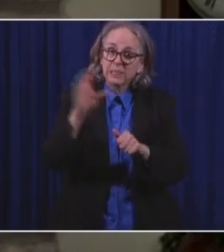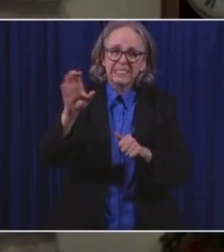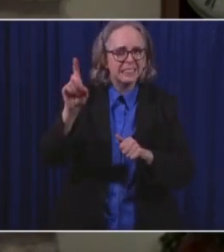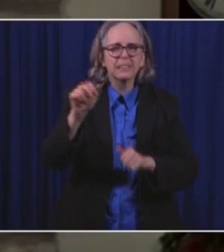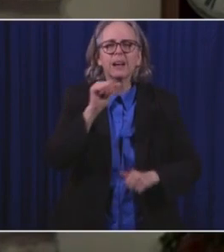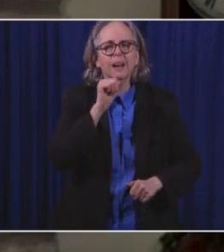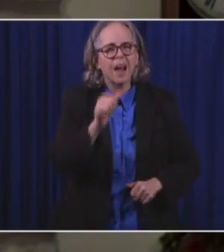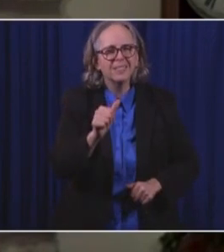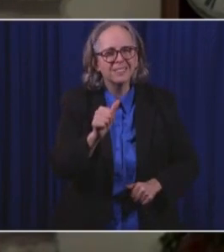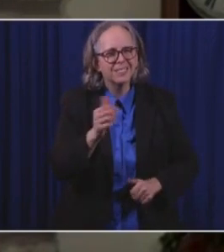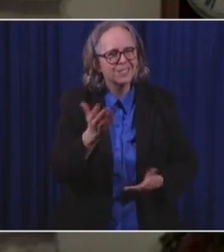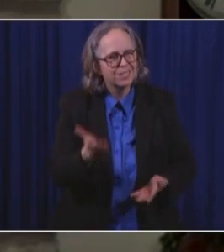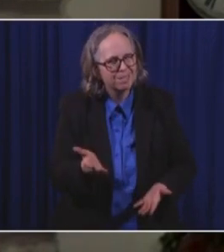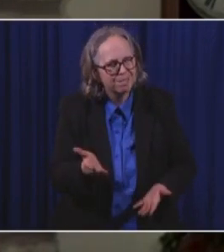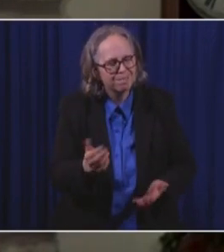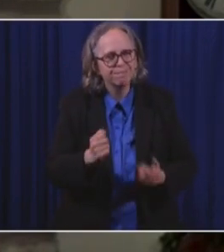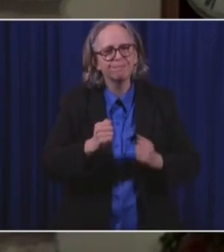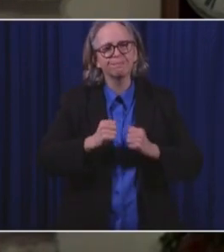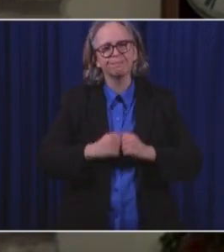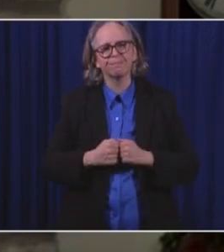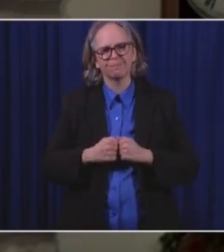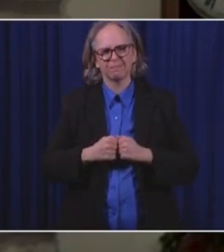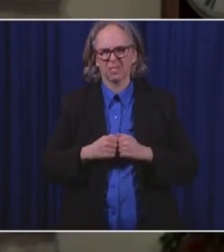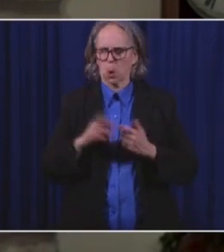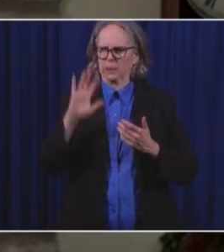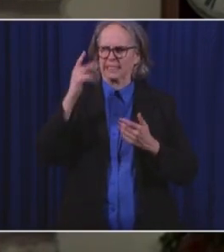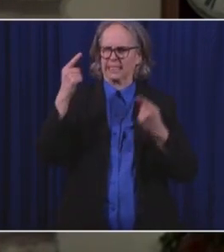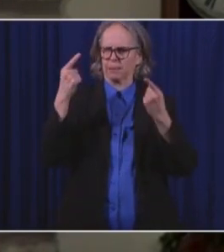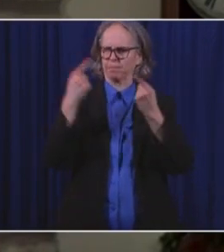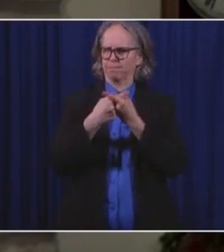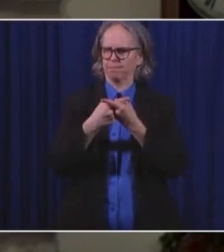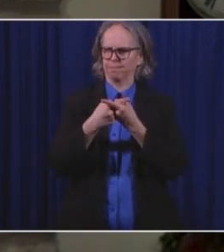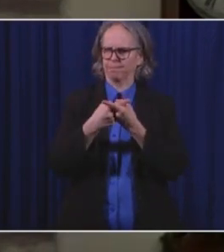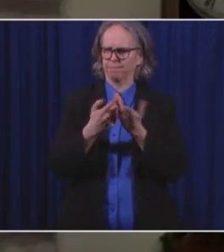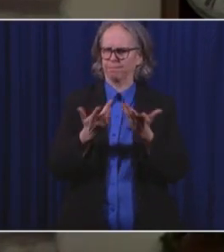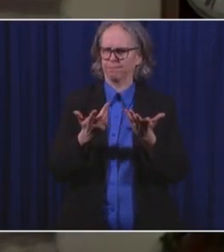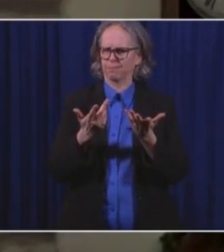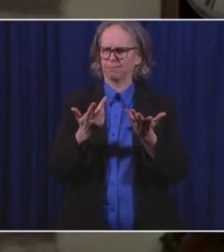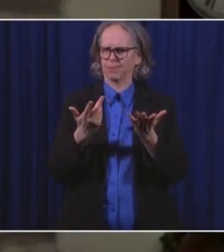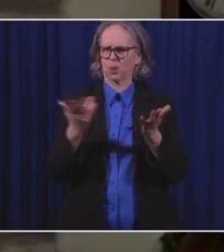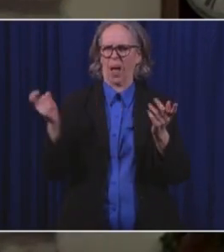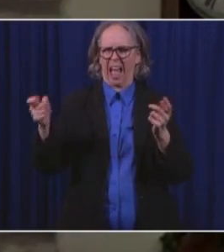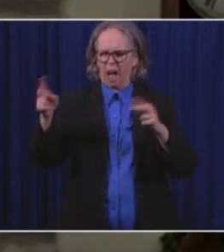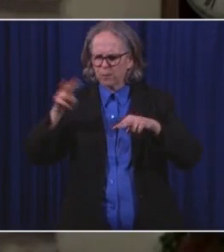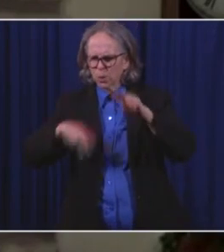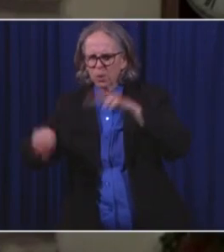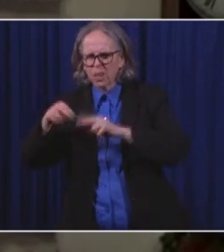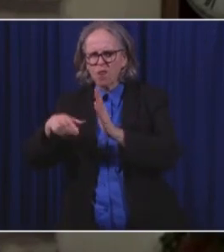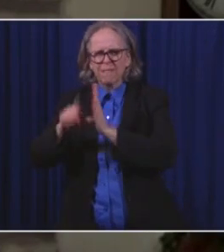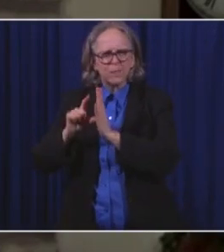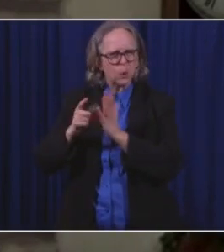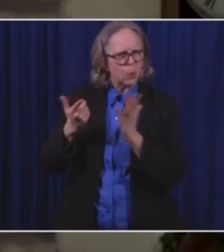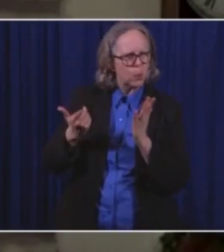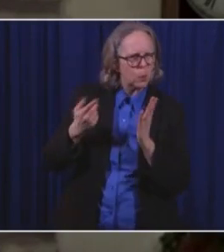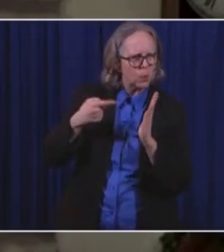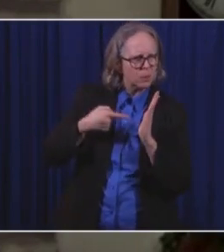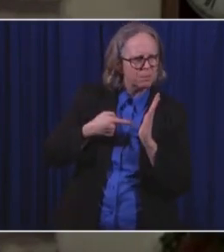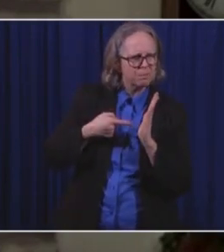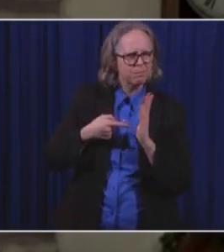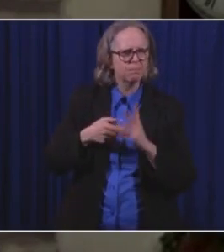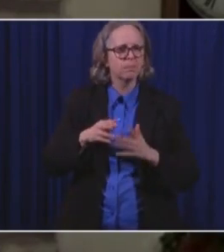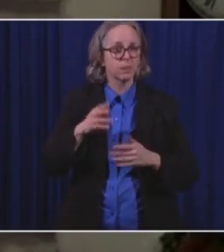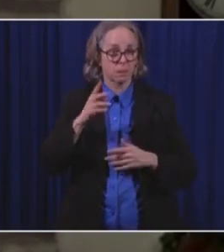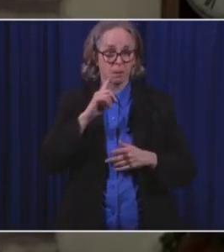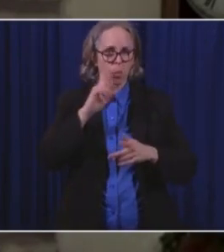That is not what they're saying. And so I'm sure that article will be debated and discussed, and I'll